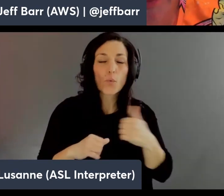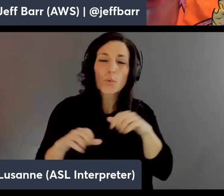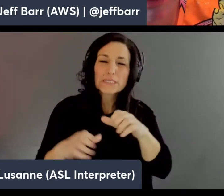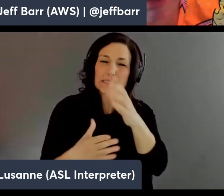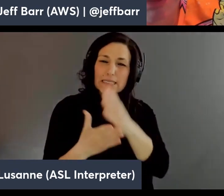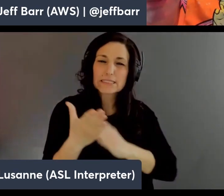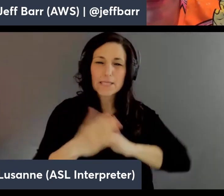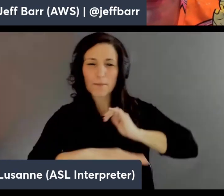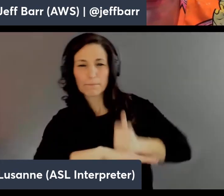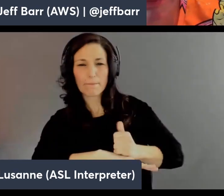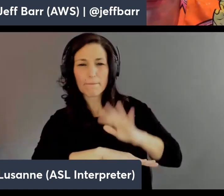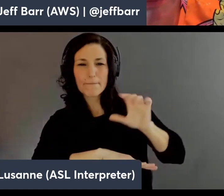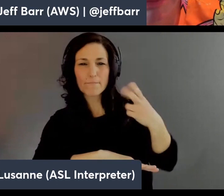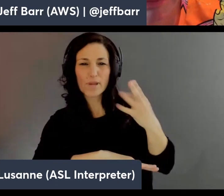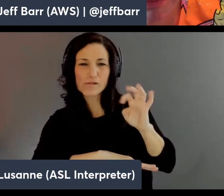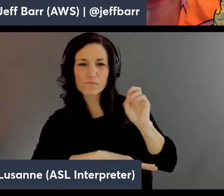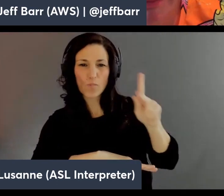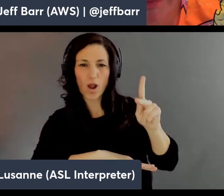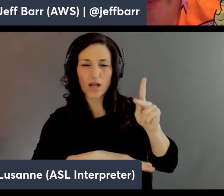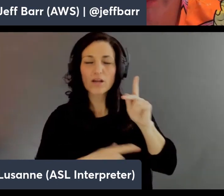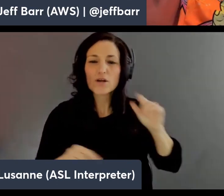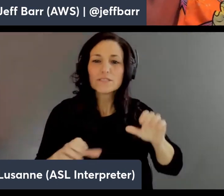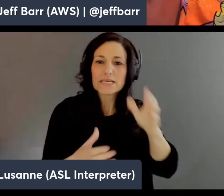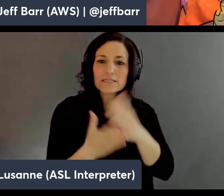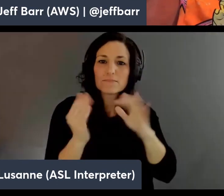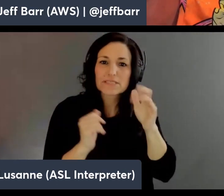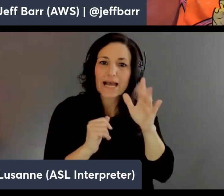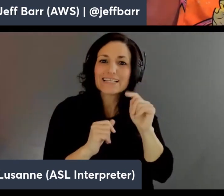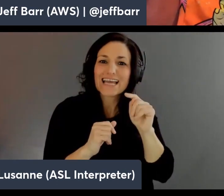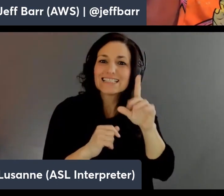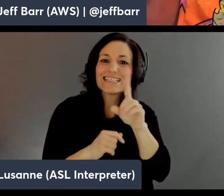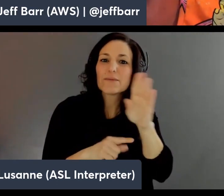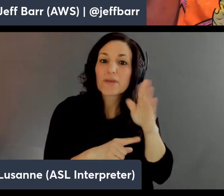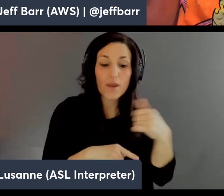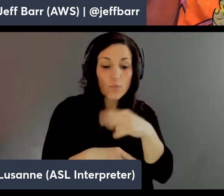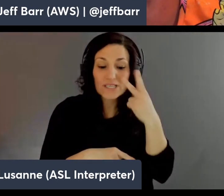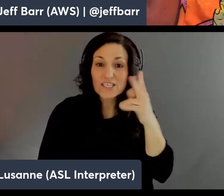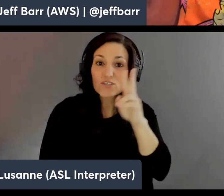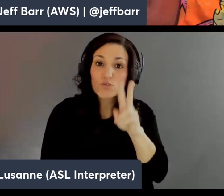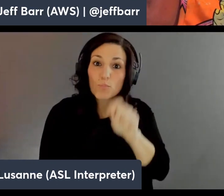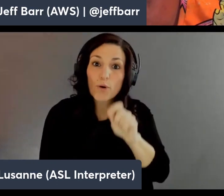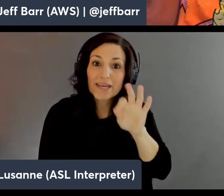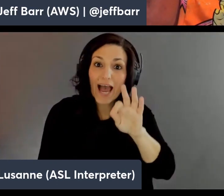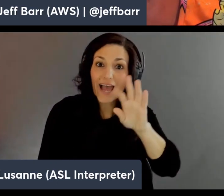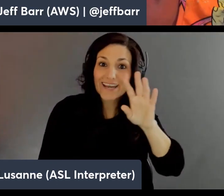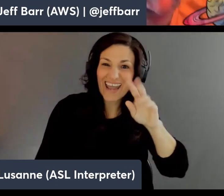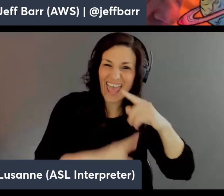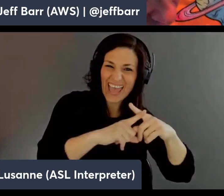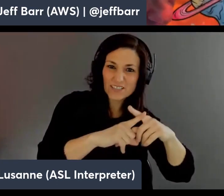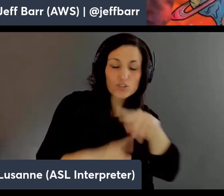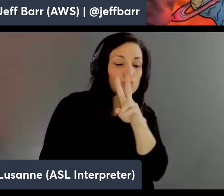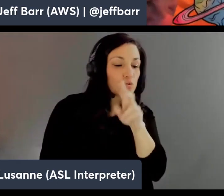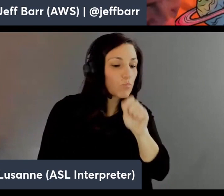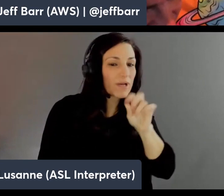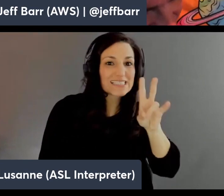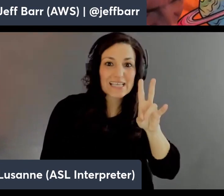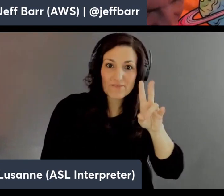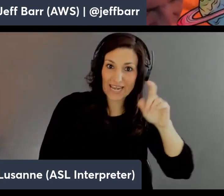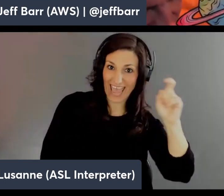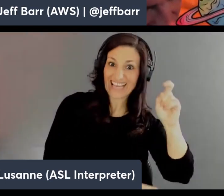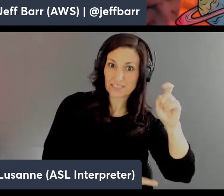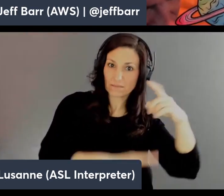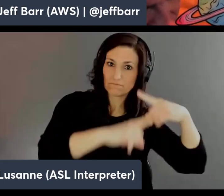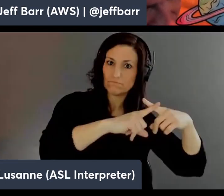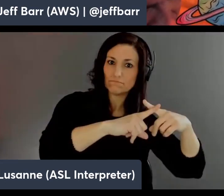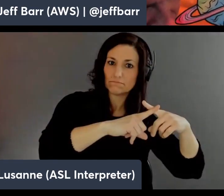with Redis and Skylar DB. And we see up to 2.9x to 2.7x throughput improvement with the